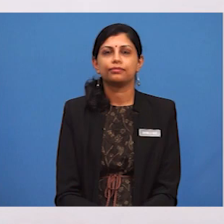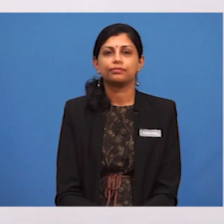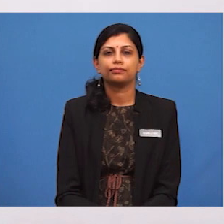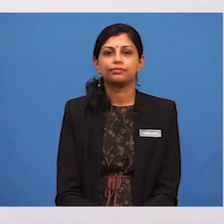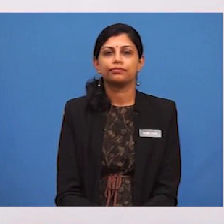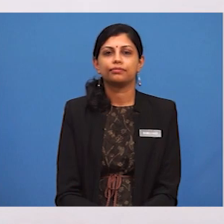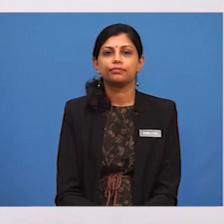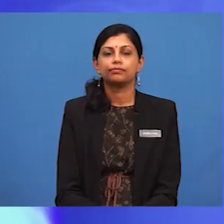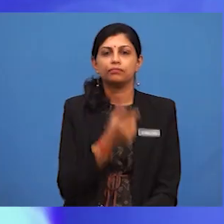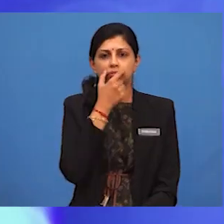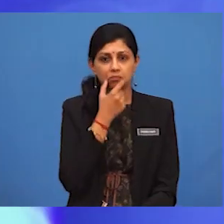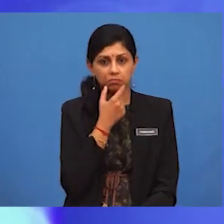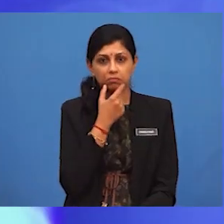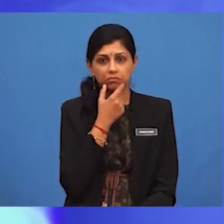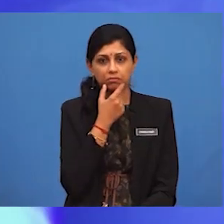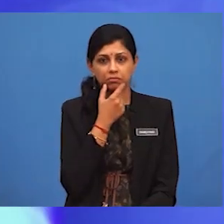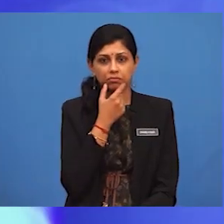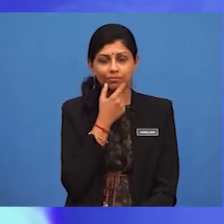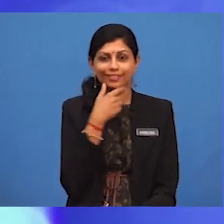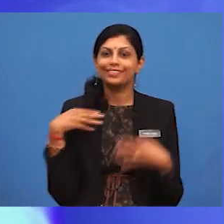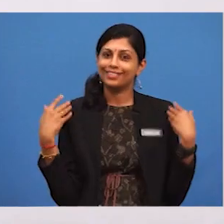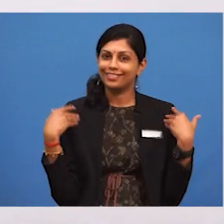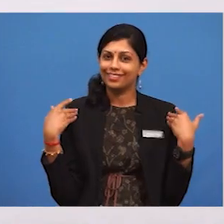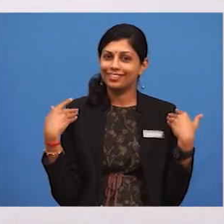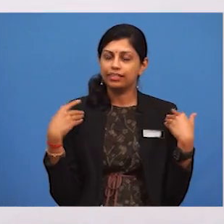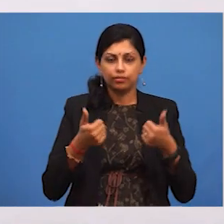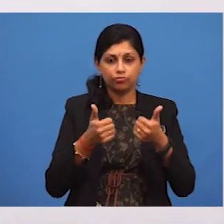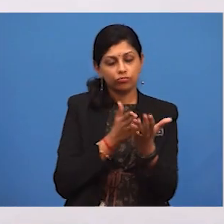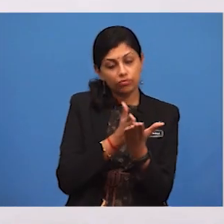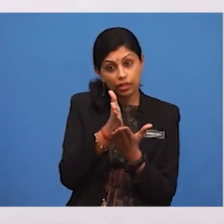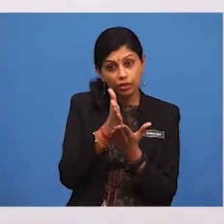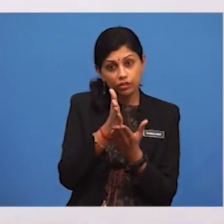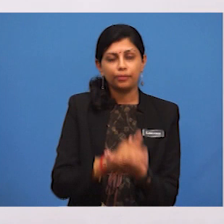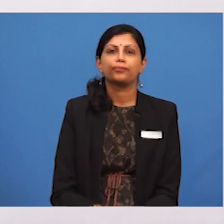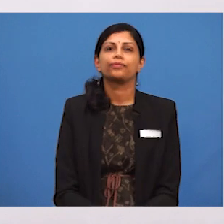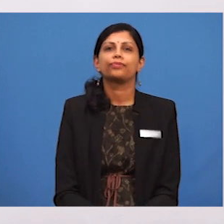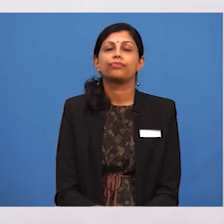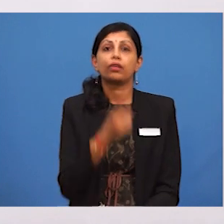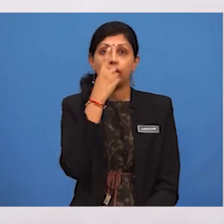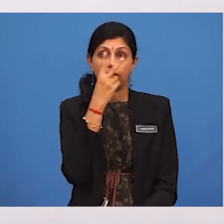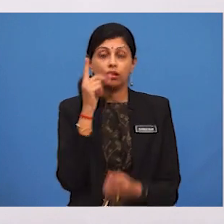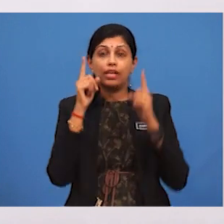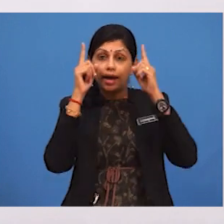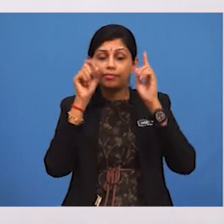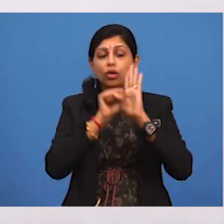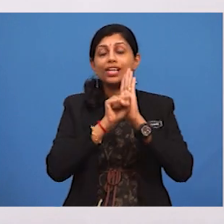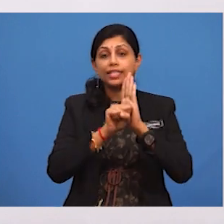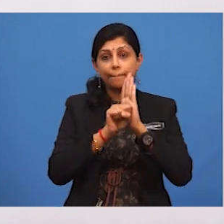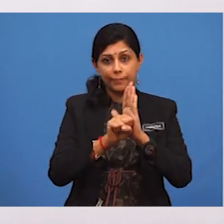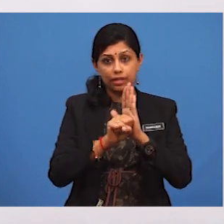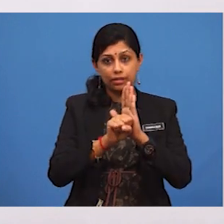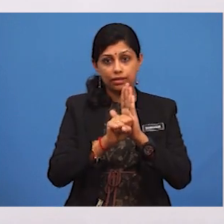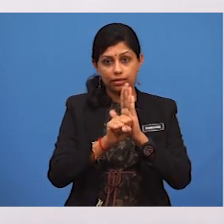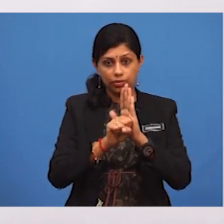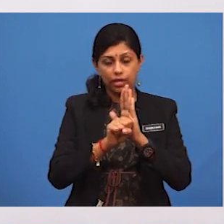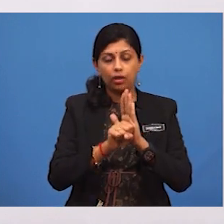Are you all set? Let's proceed. Here is a sample to show you the location